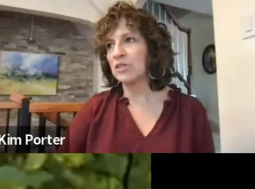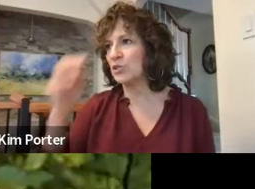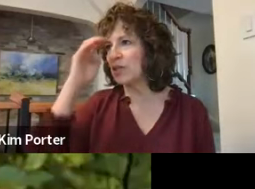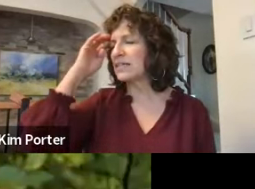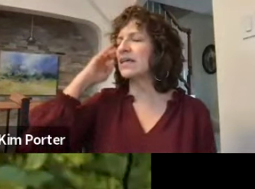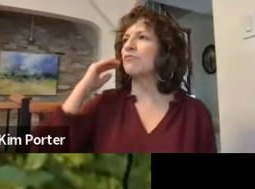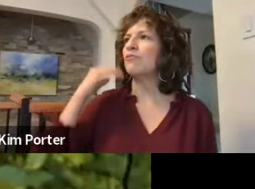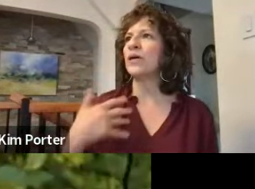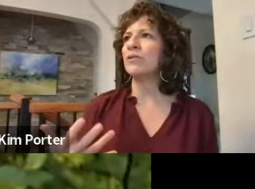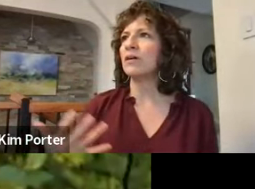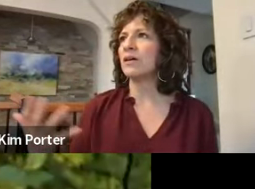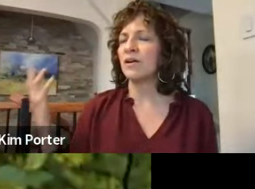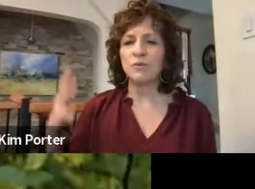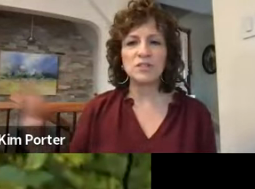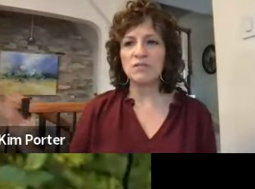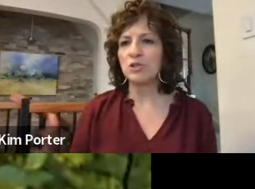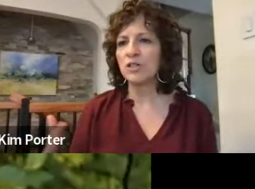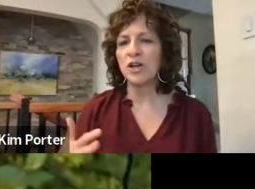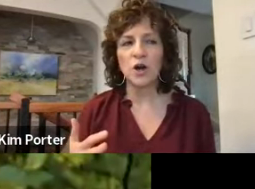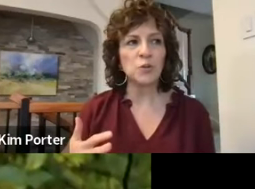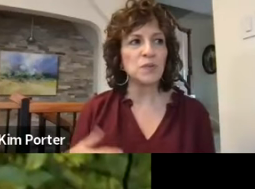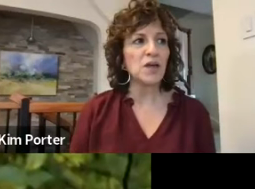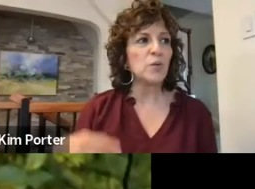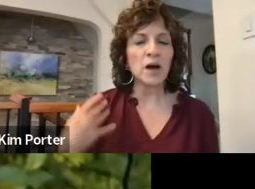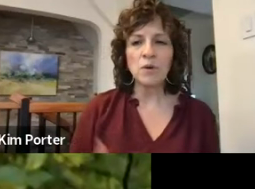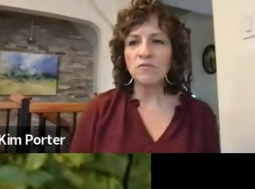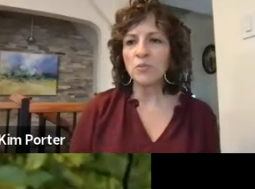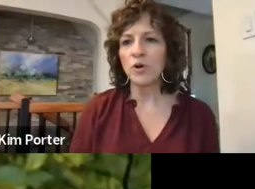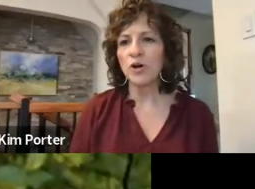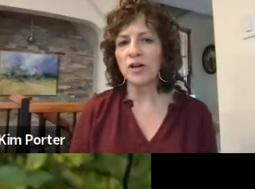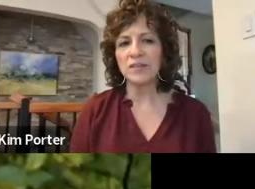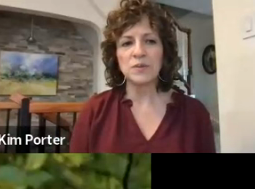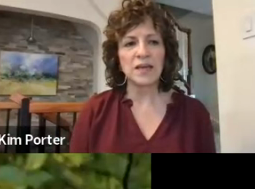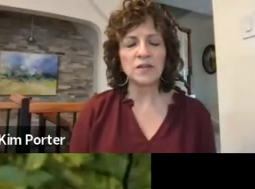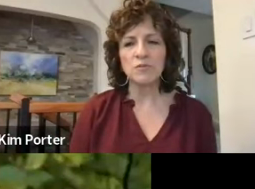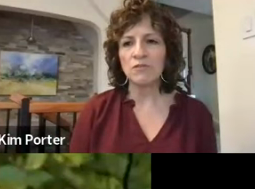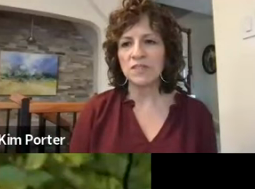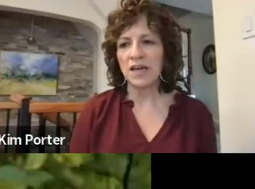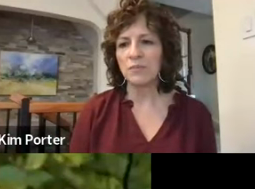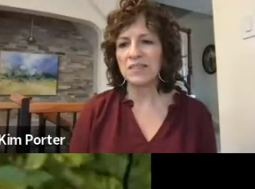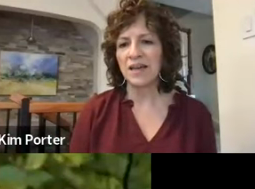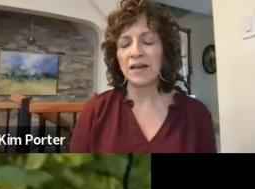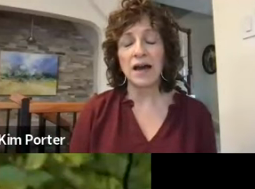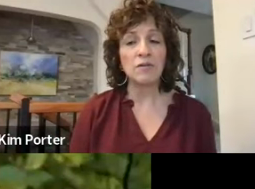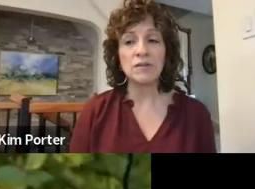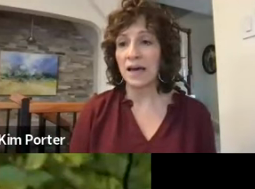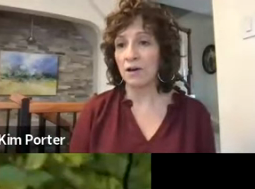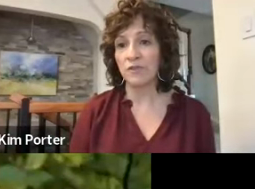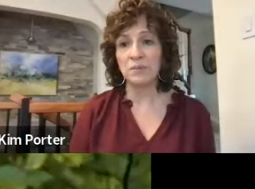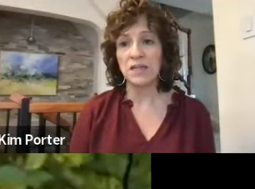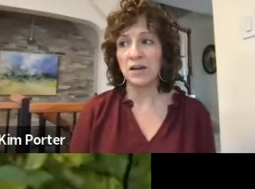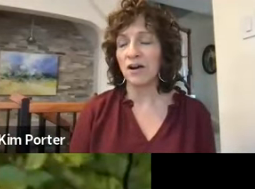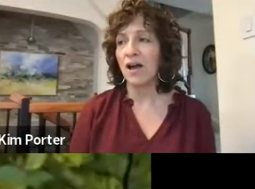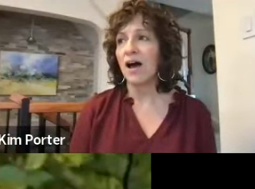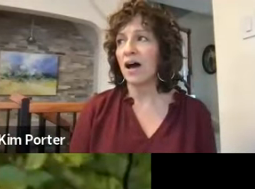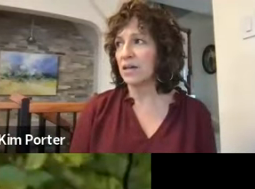the opportunity. Like if we still have children at home, we come home from work, it's the end of a rough day, and we say out loud for